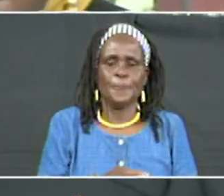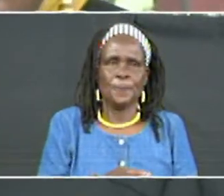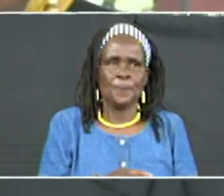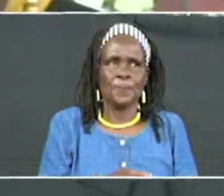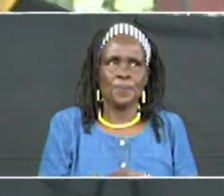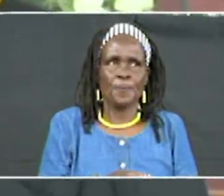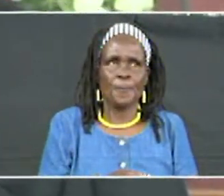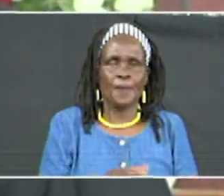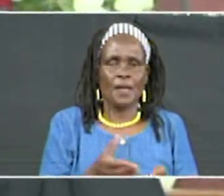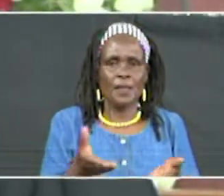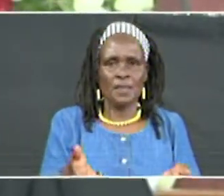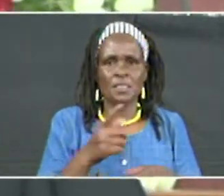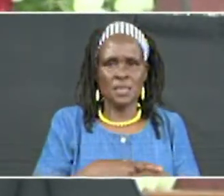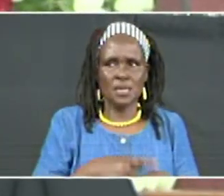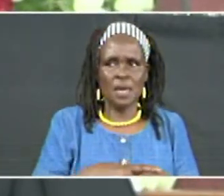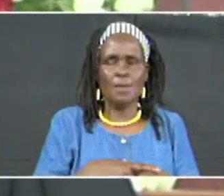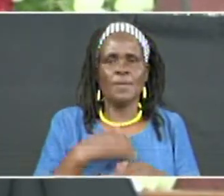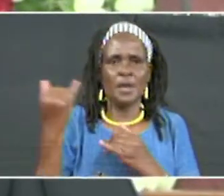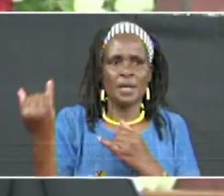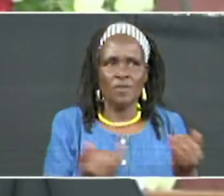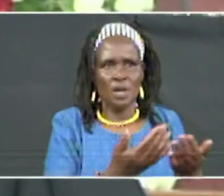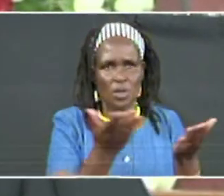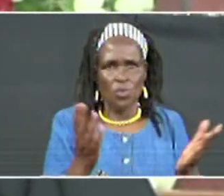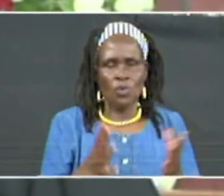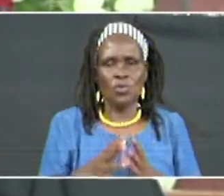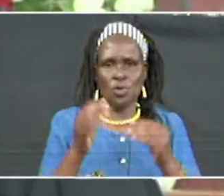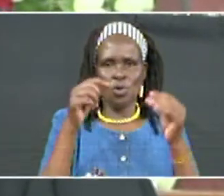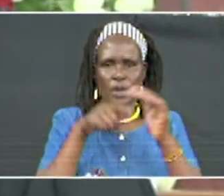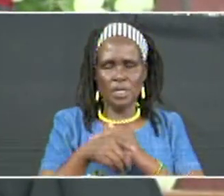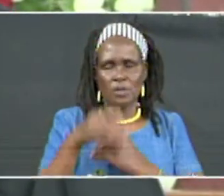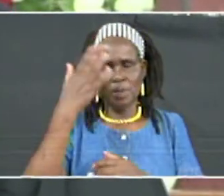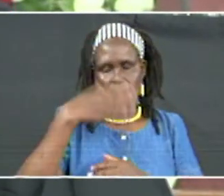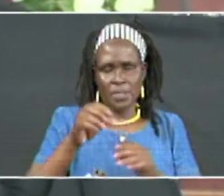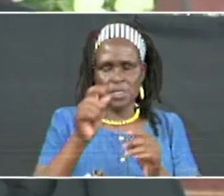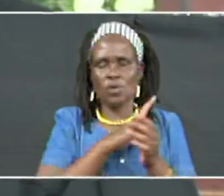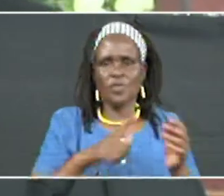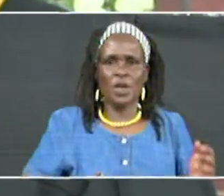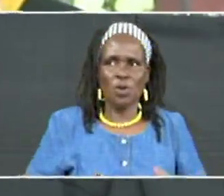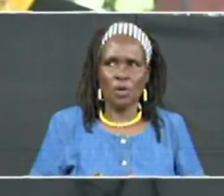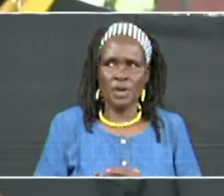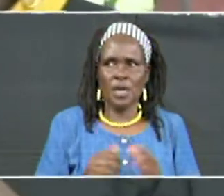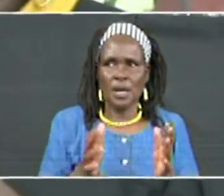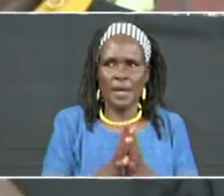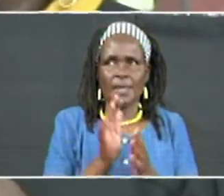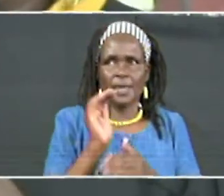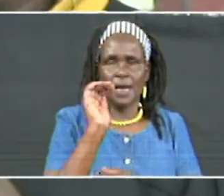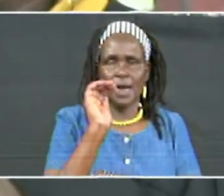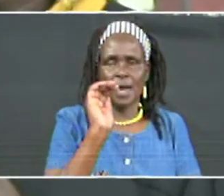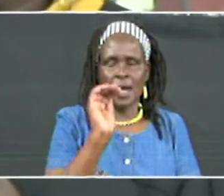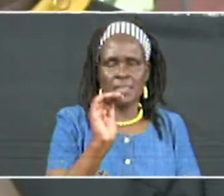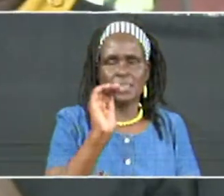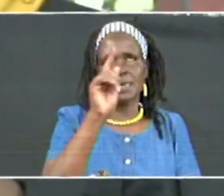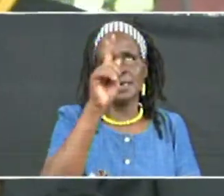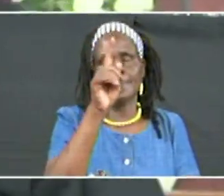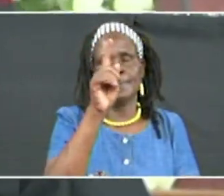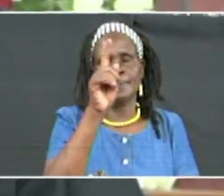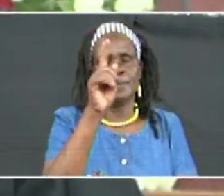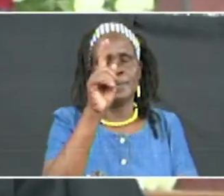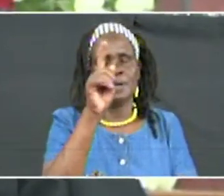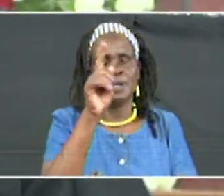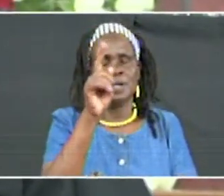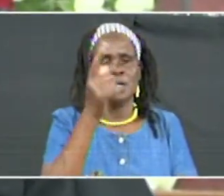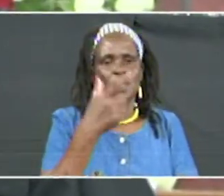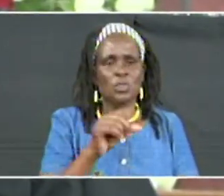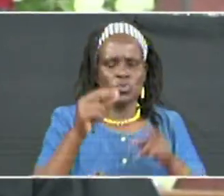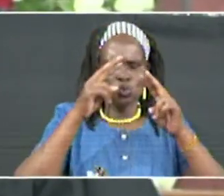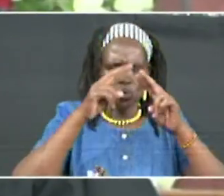At this time, let me invite you to just go into the presence of the Lord and ask him to search your